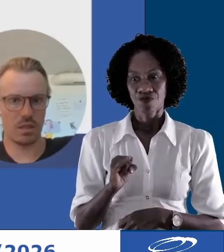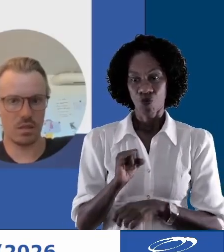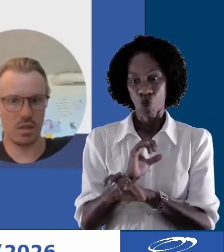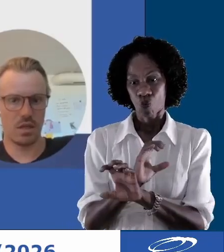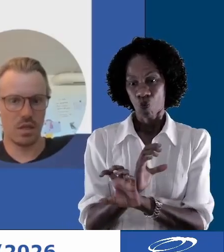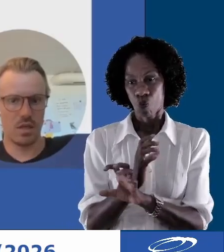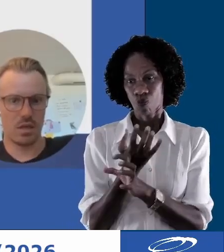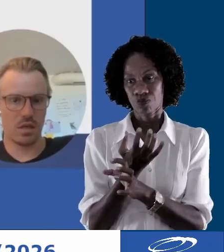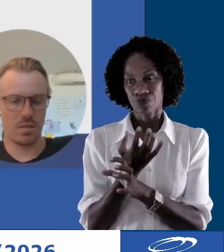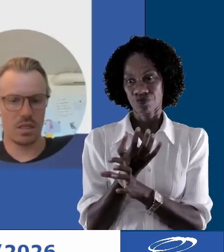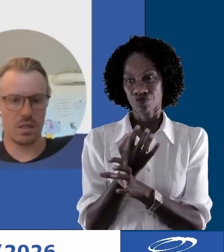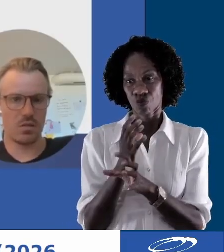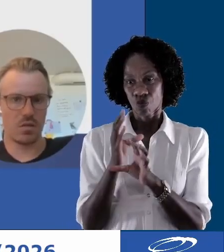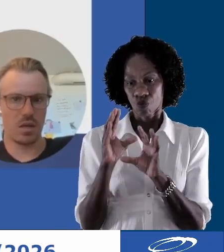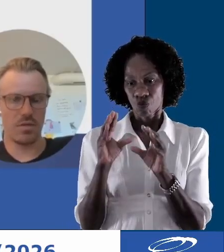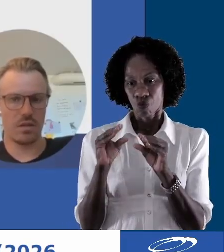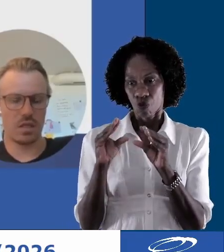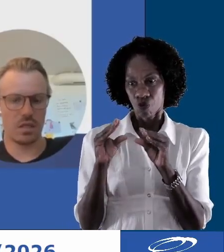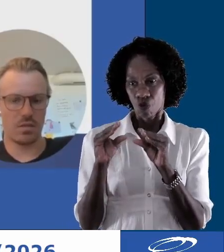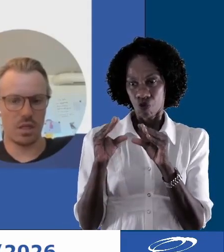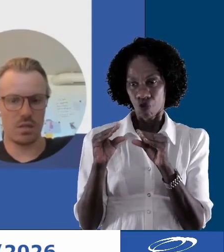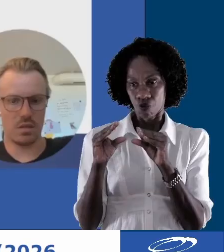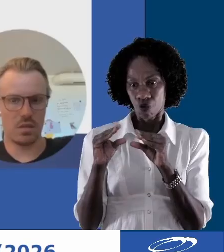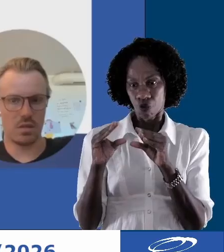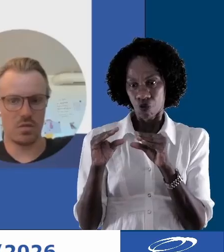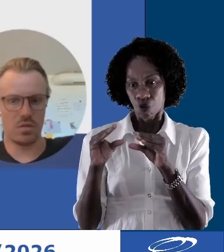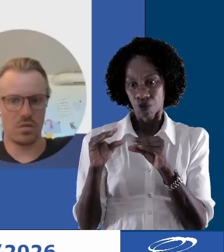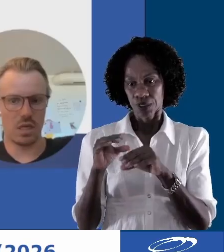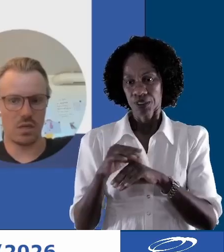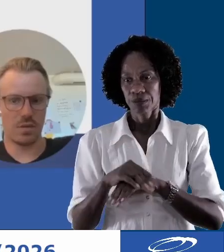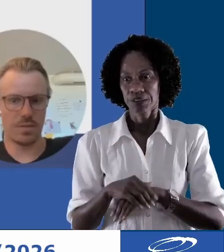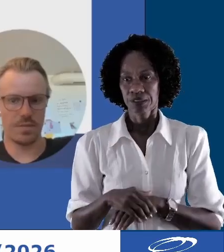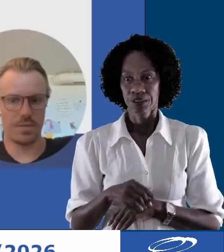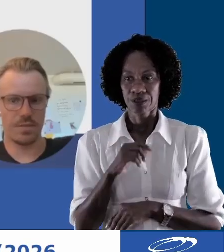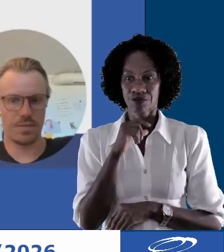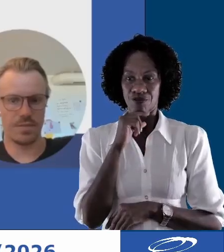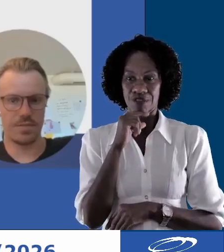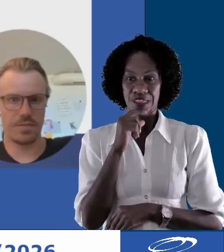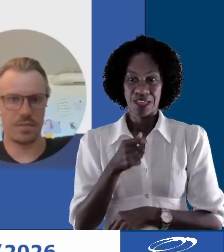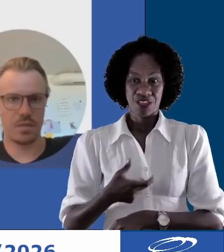clindamycin. Clindamycin is to the left and gentamicin to the right.